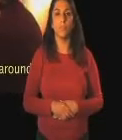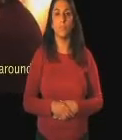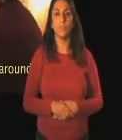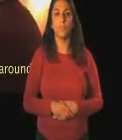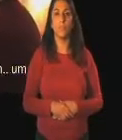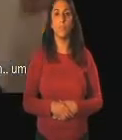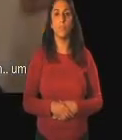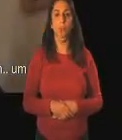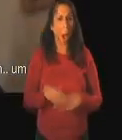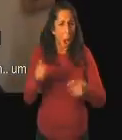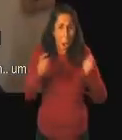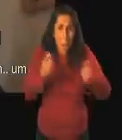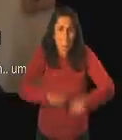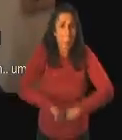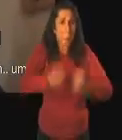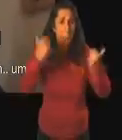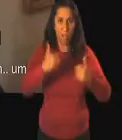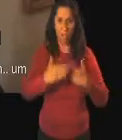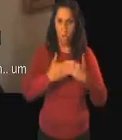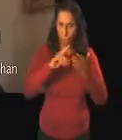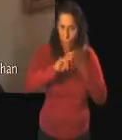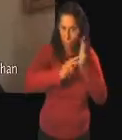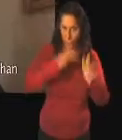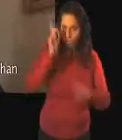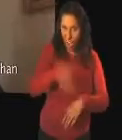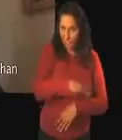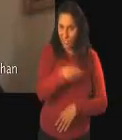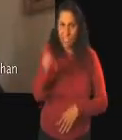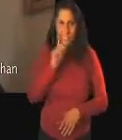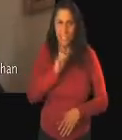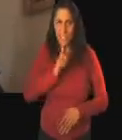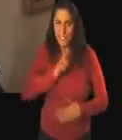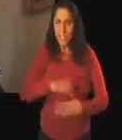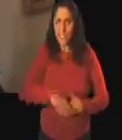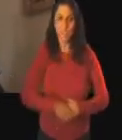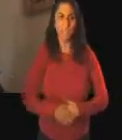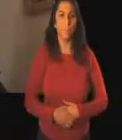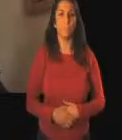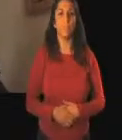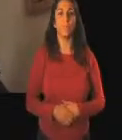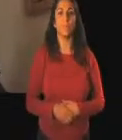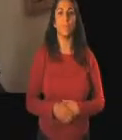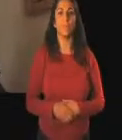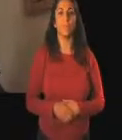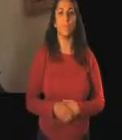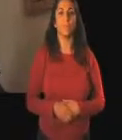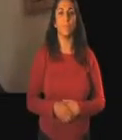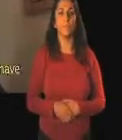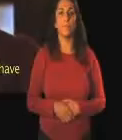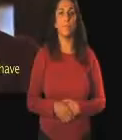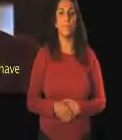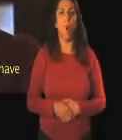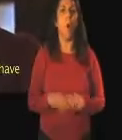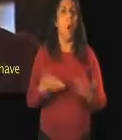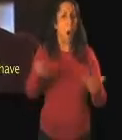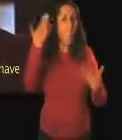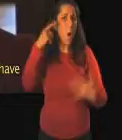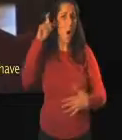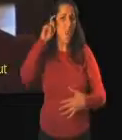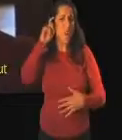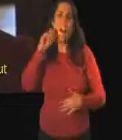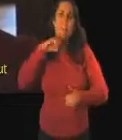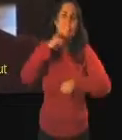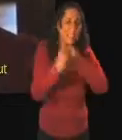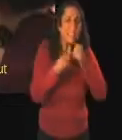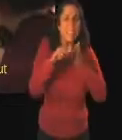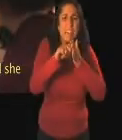of other sounds around. She copes really, really well, mean certainly she's more organised than most hearing people I know. In a pub environment